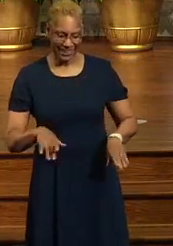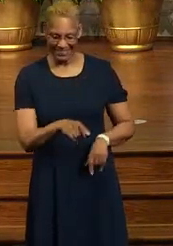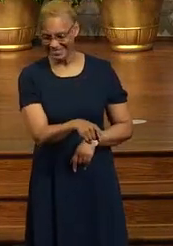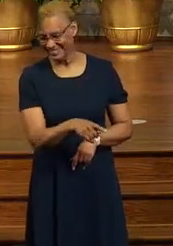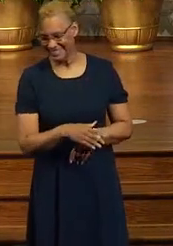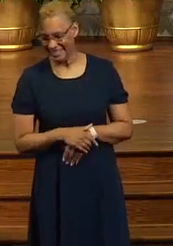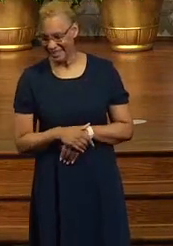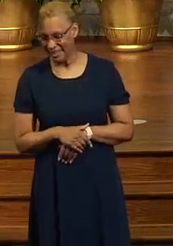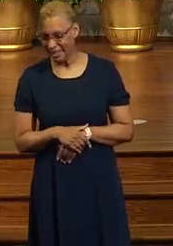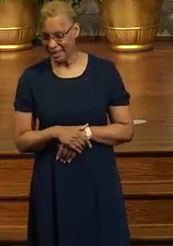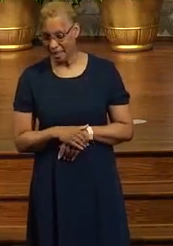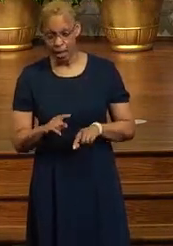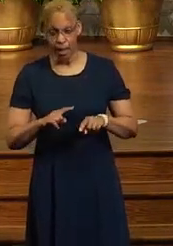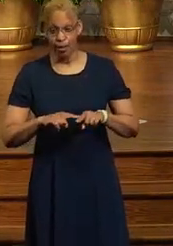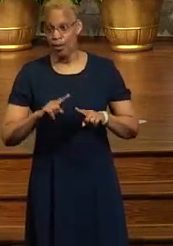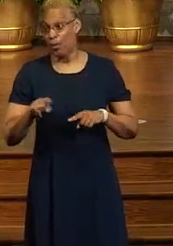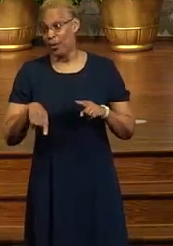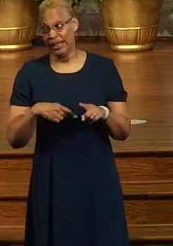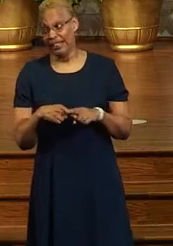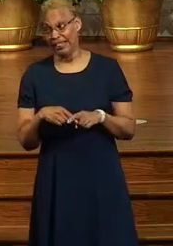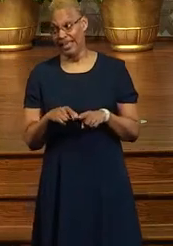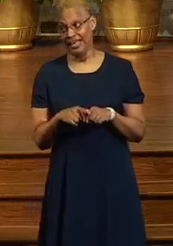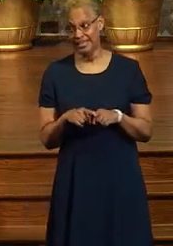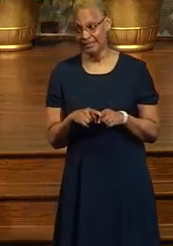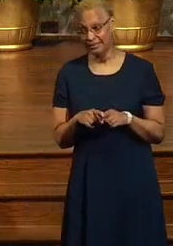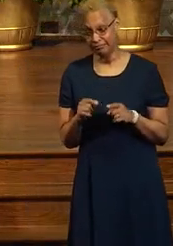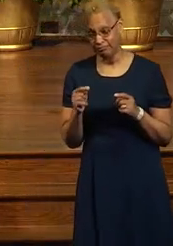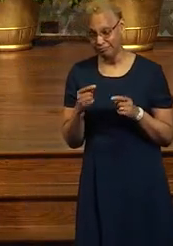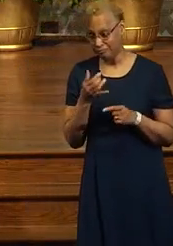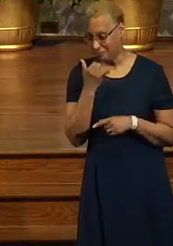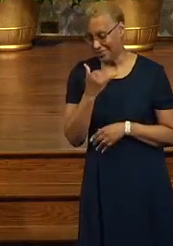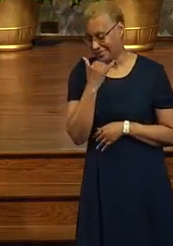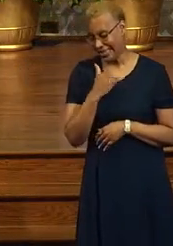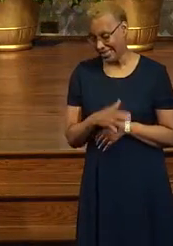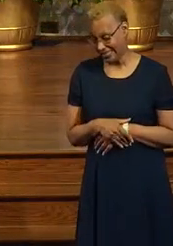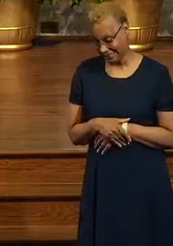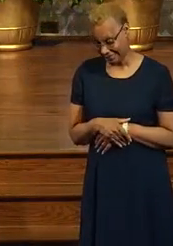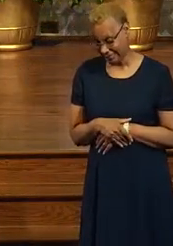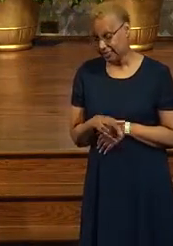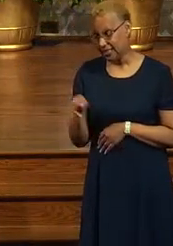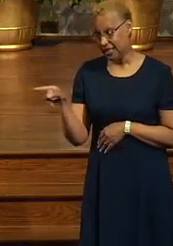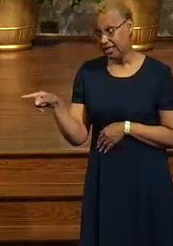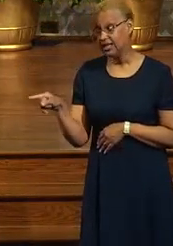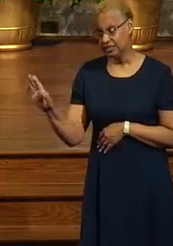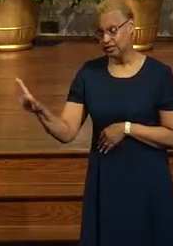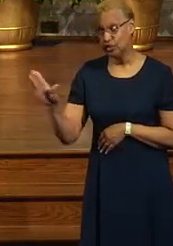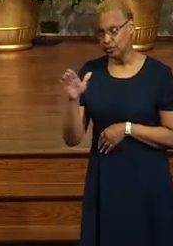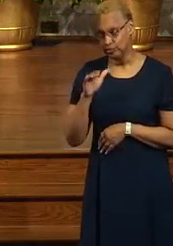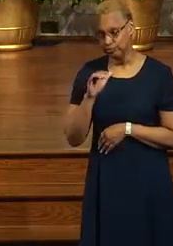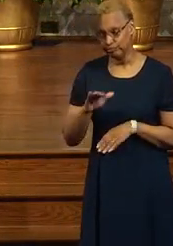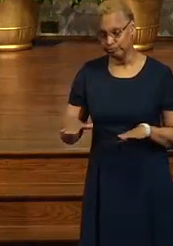But oh, when they mess up, oh, honey, that's your child.